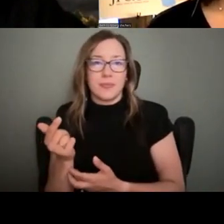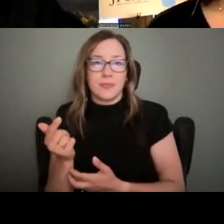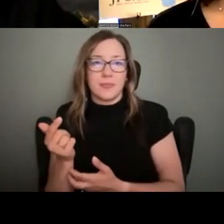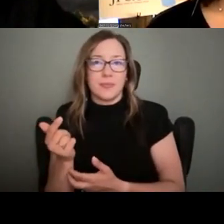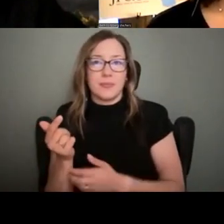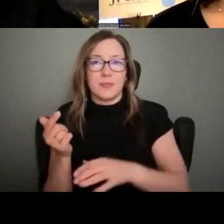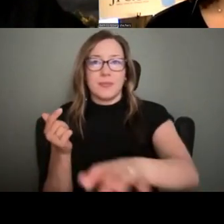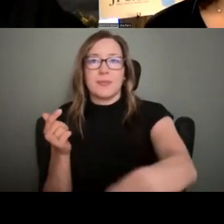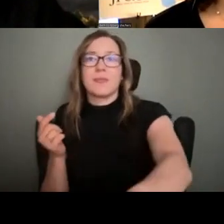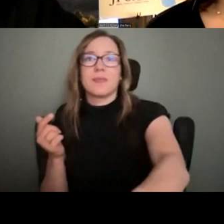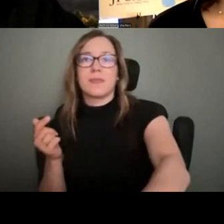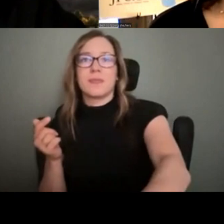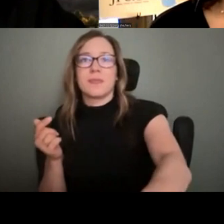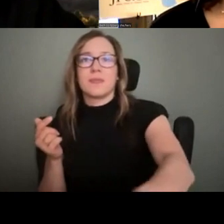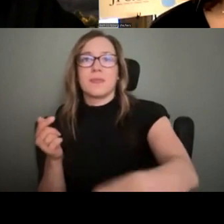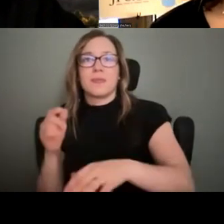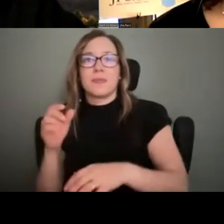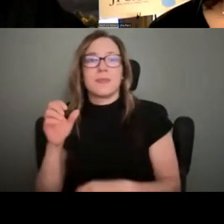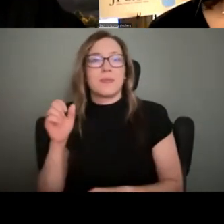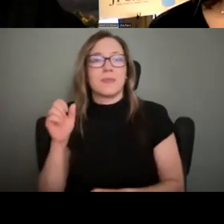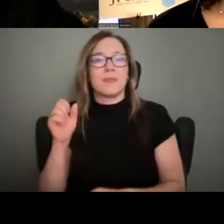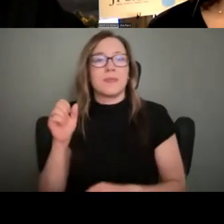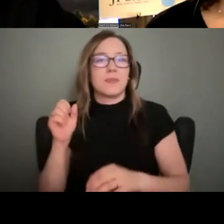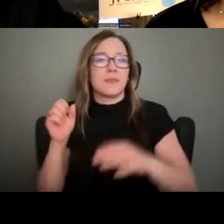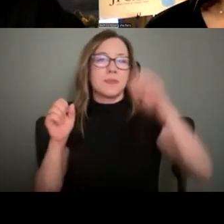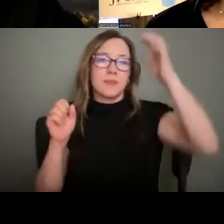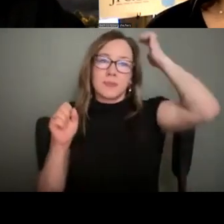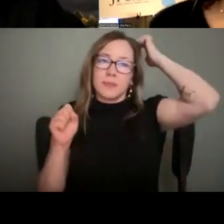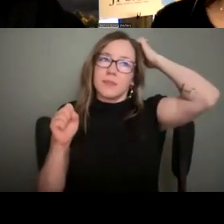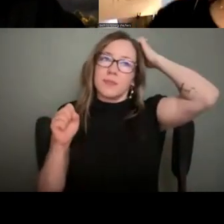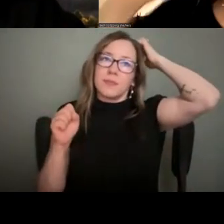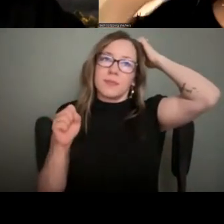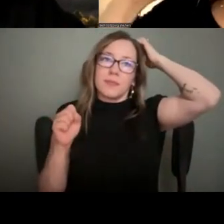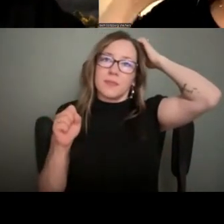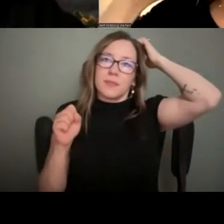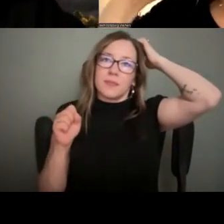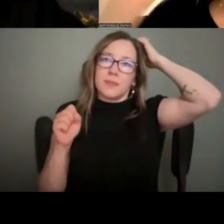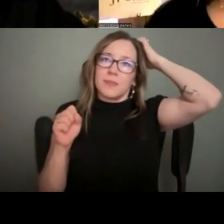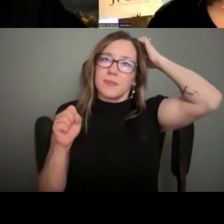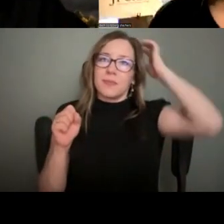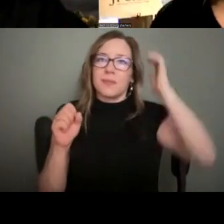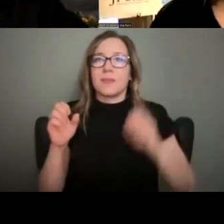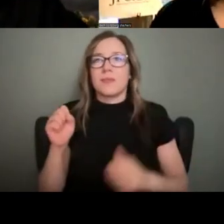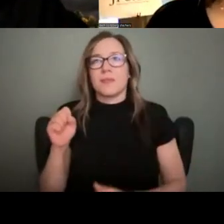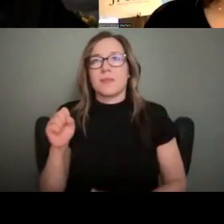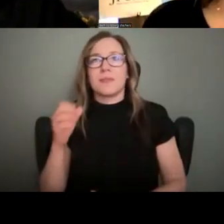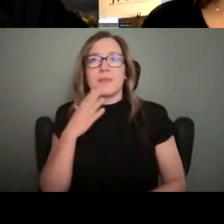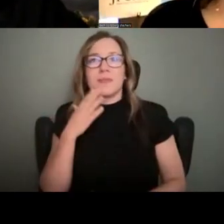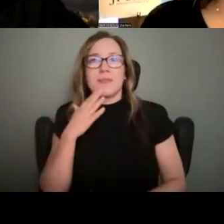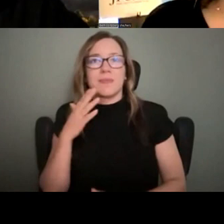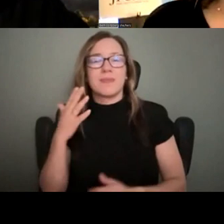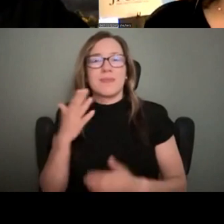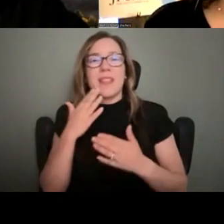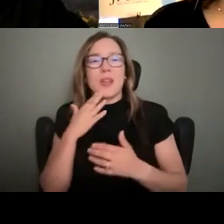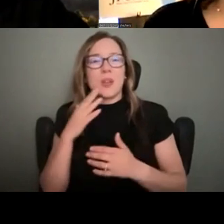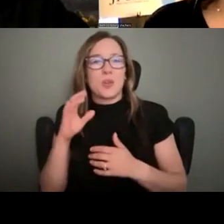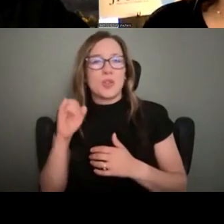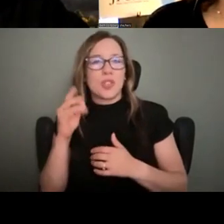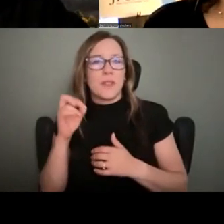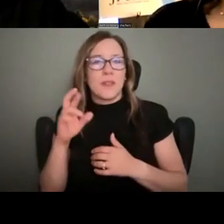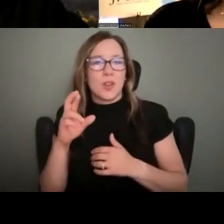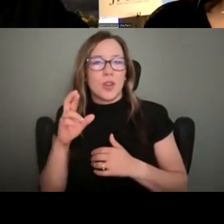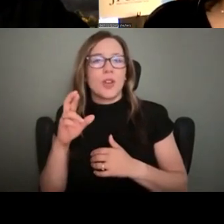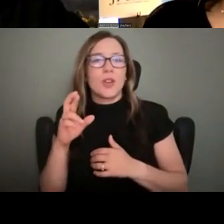if you could go ahead and take it away, I'll turn it over to you. So much fun, and thank you, Jennifer. Great to hear about the